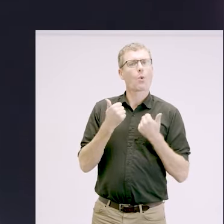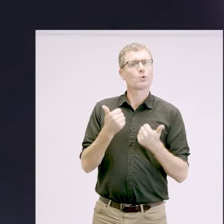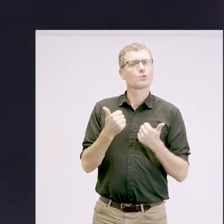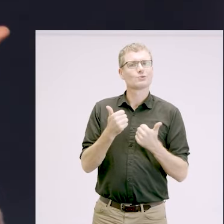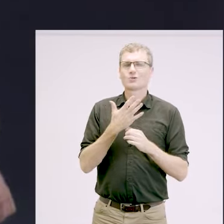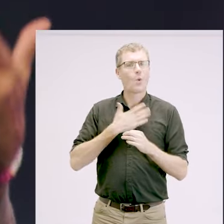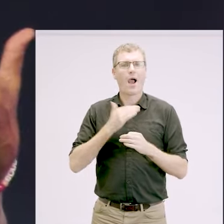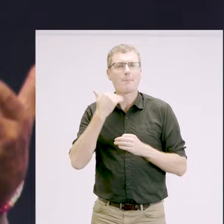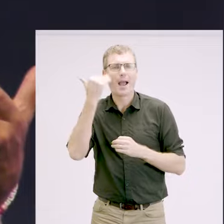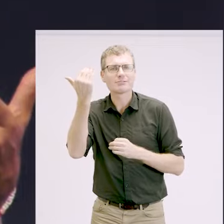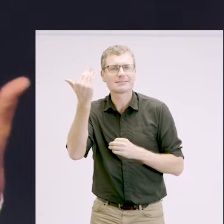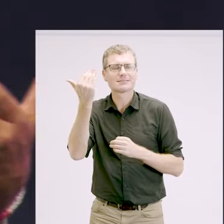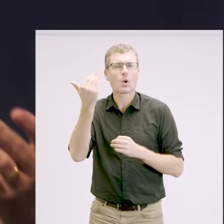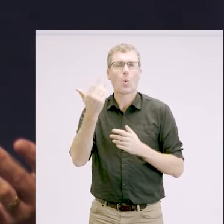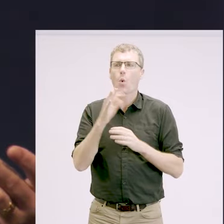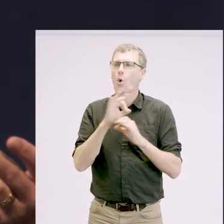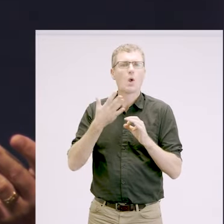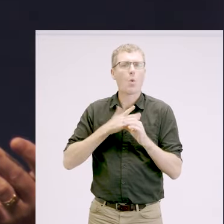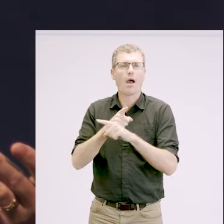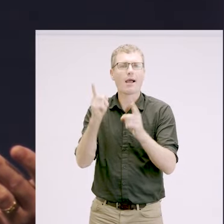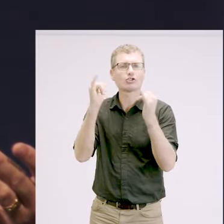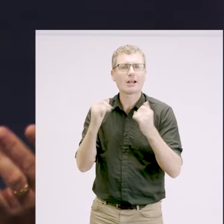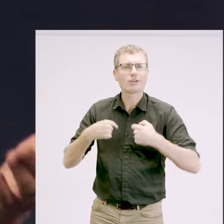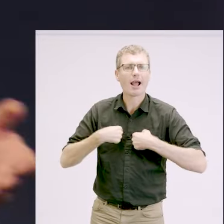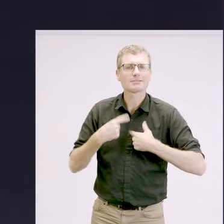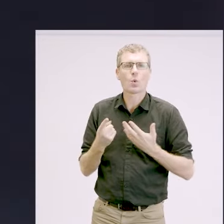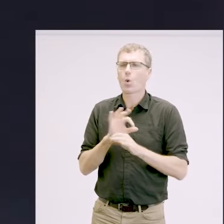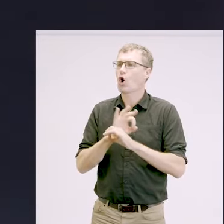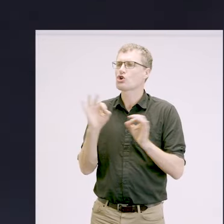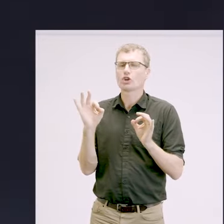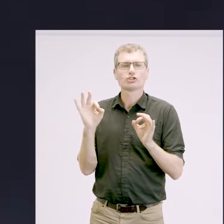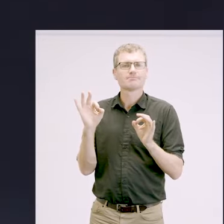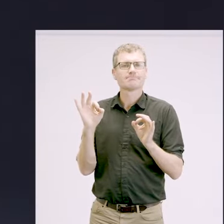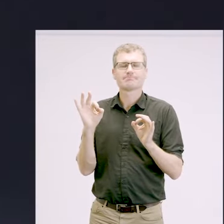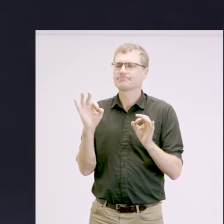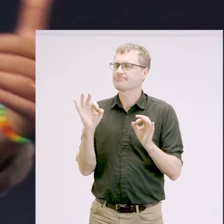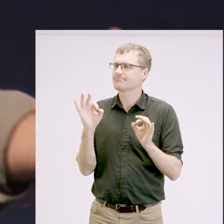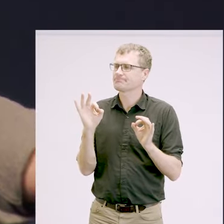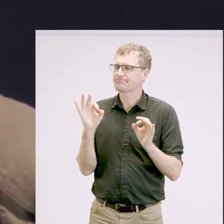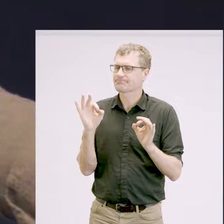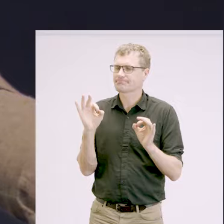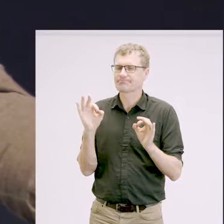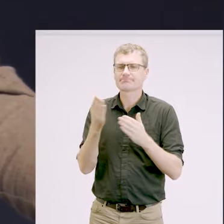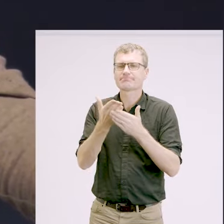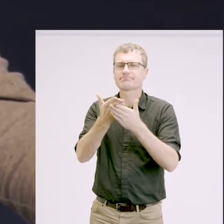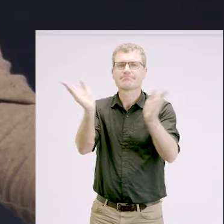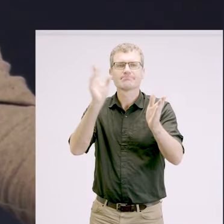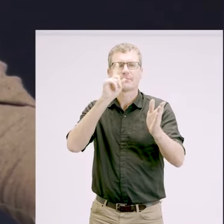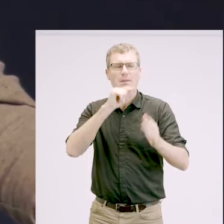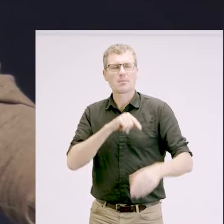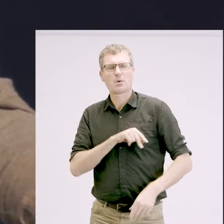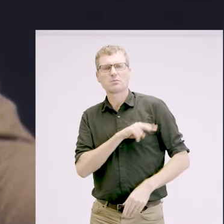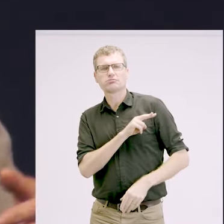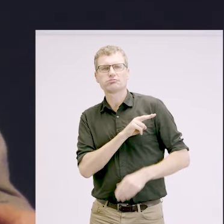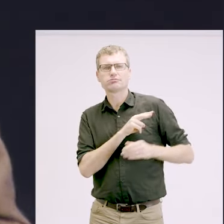is leading us so that we don't feel embarrassed, so that we don't feel maybe judged, we don't expose ourselves to a kind